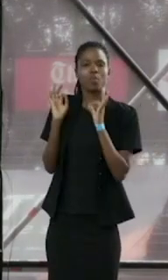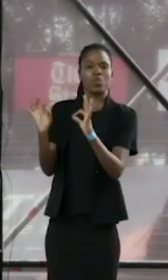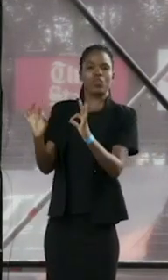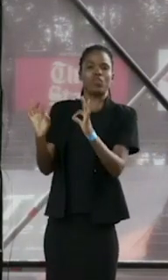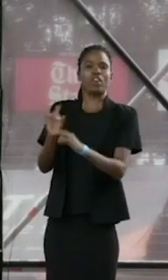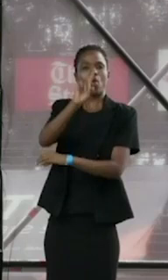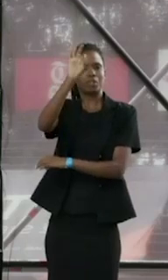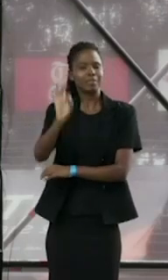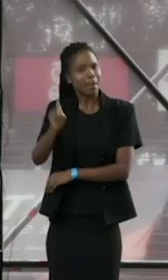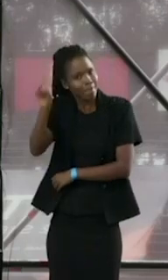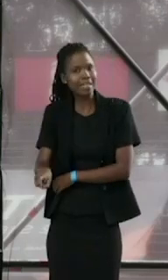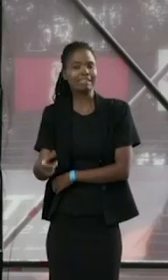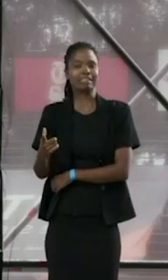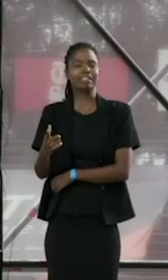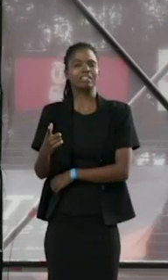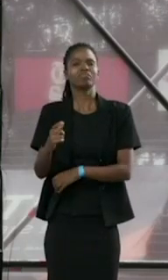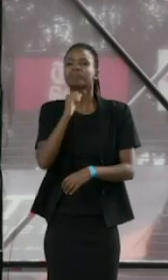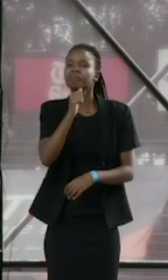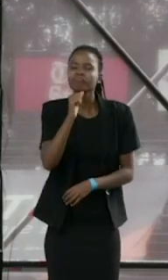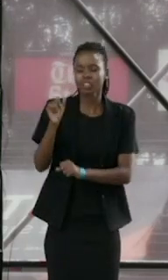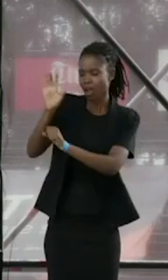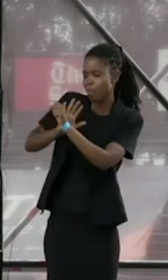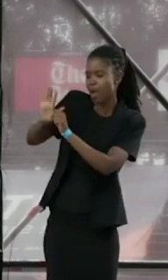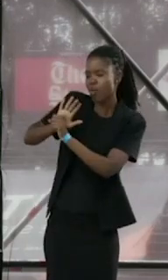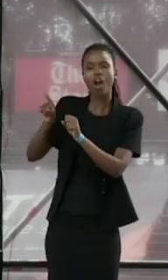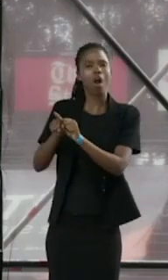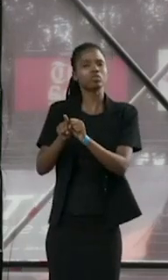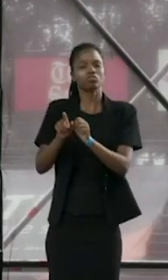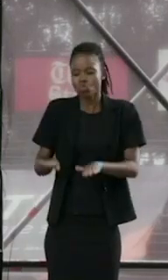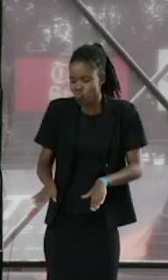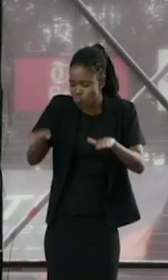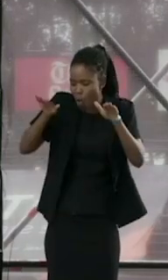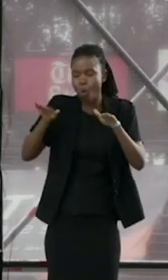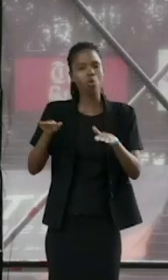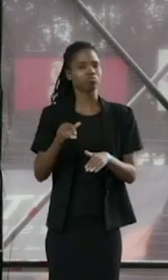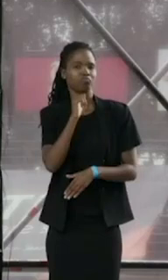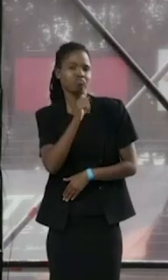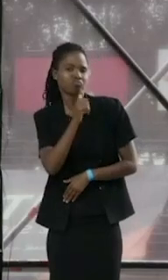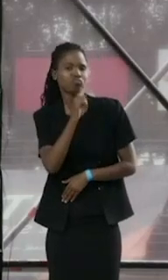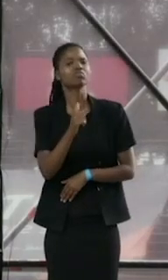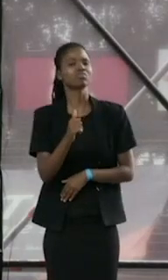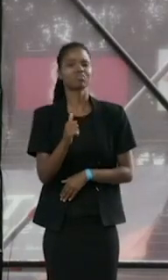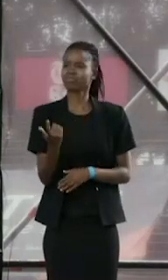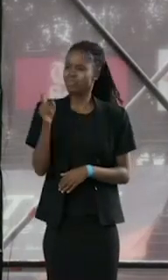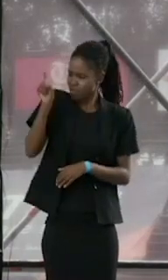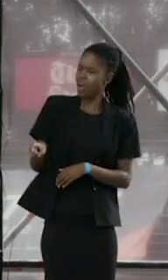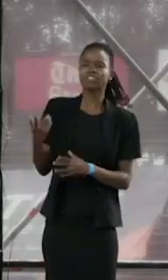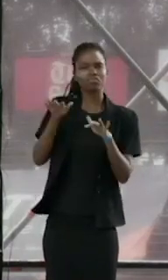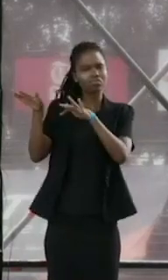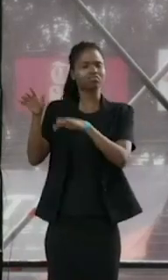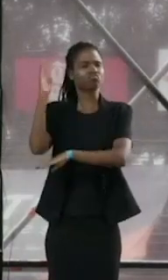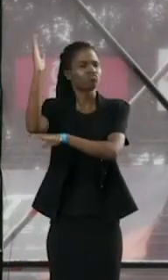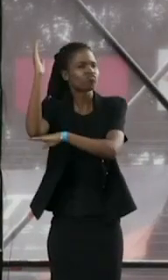Doesn't matter the background, it doesn't matter where you come from. People expect you to speak well. Doesn't matter